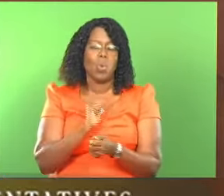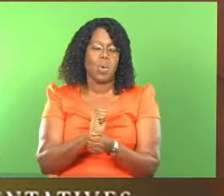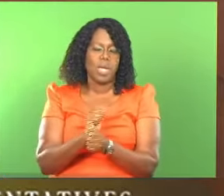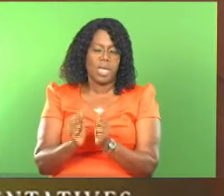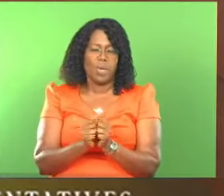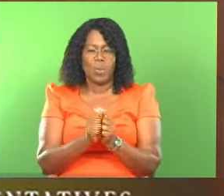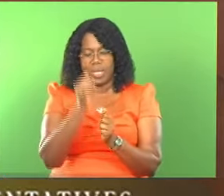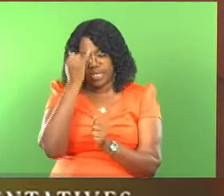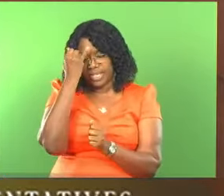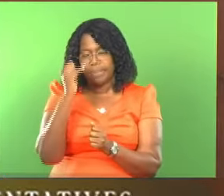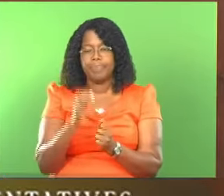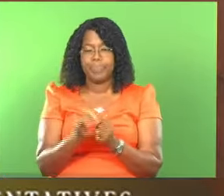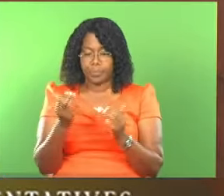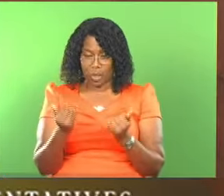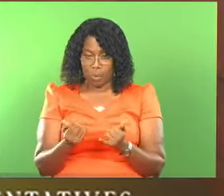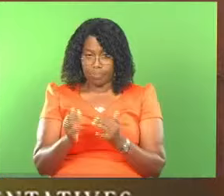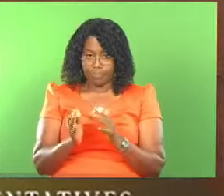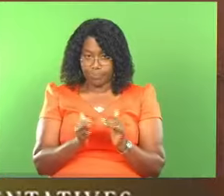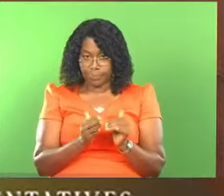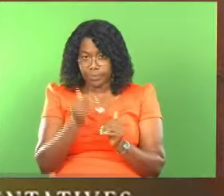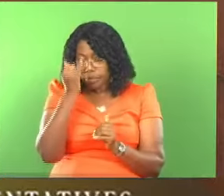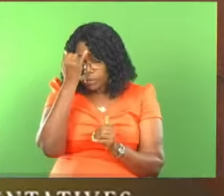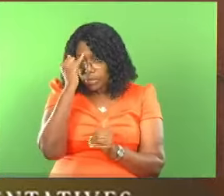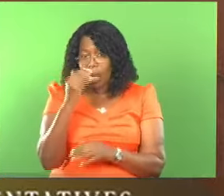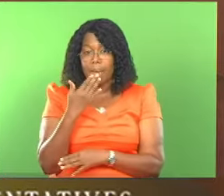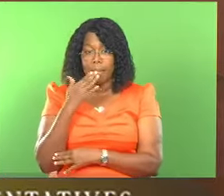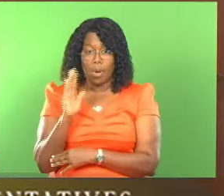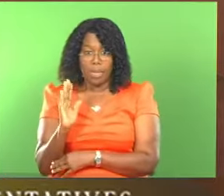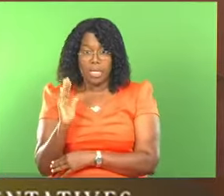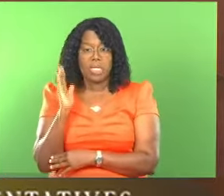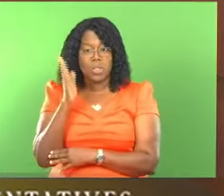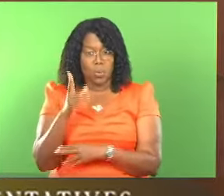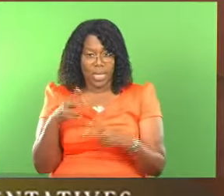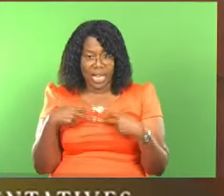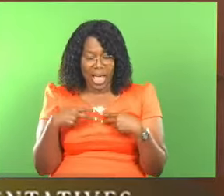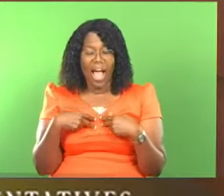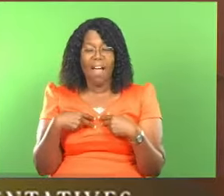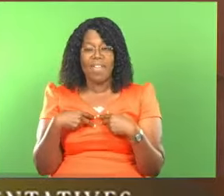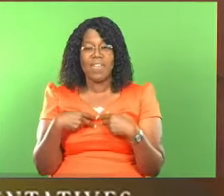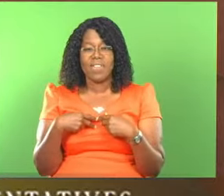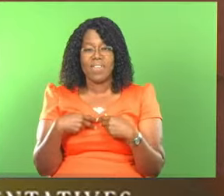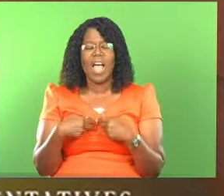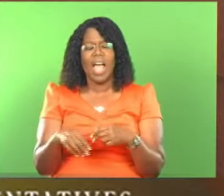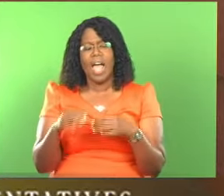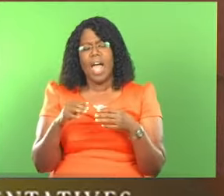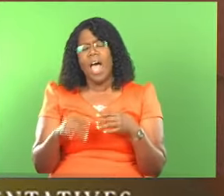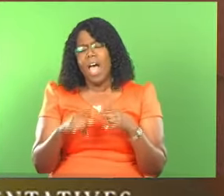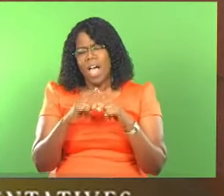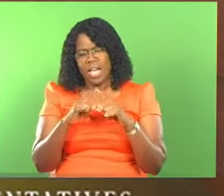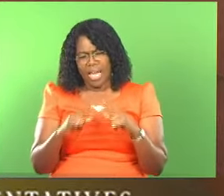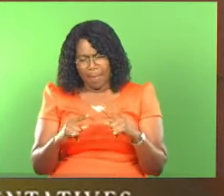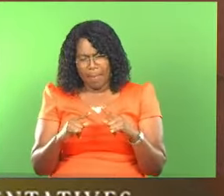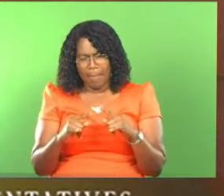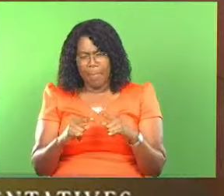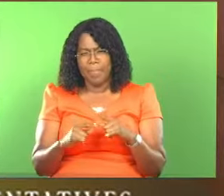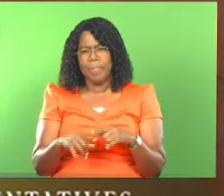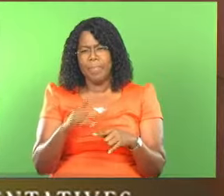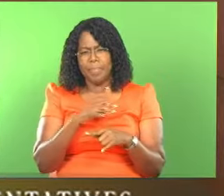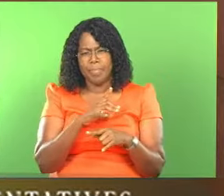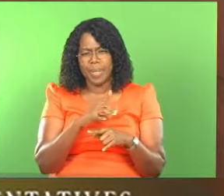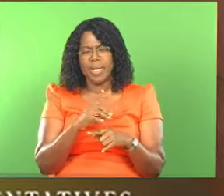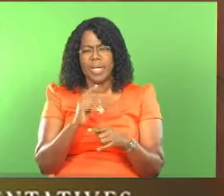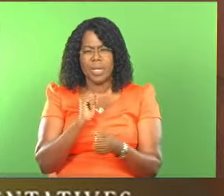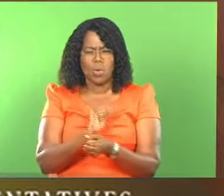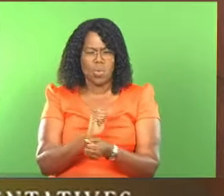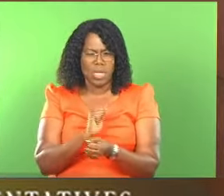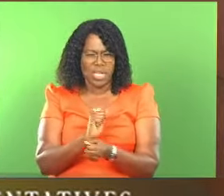other initiatives, a Jaipur foot camp, dialysis units, sea ambulances, most vital